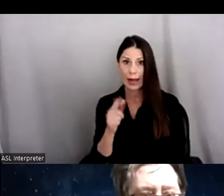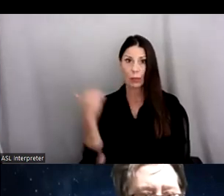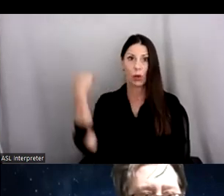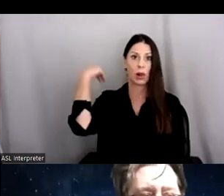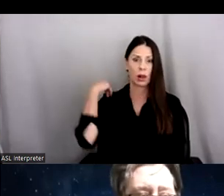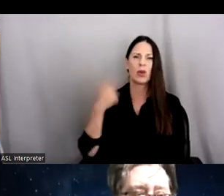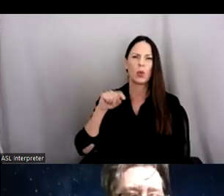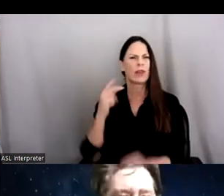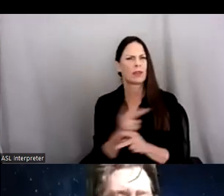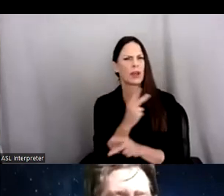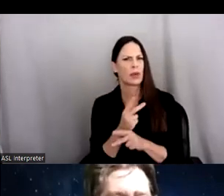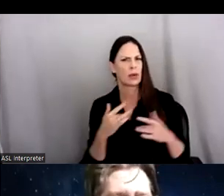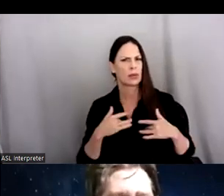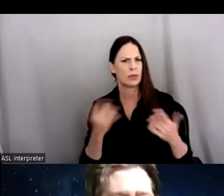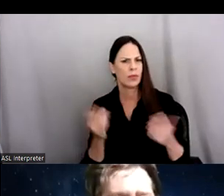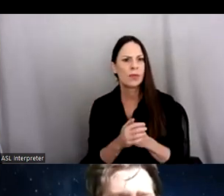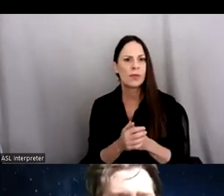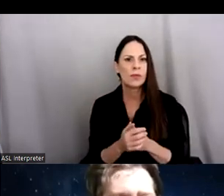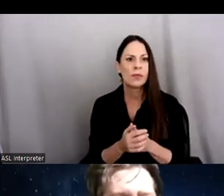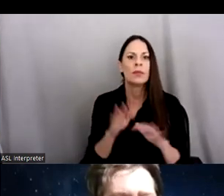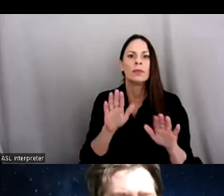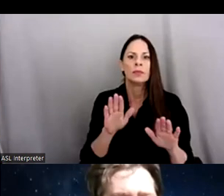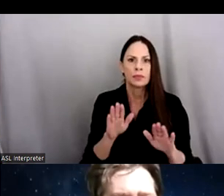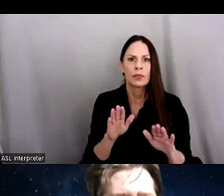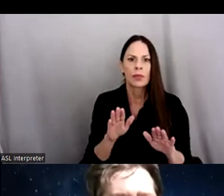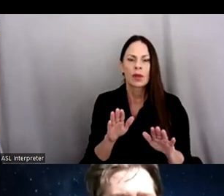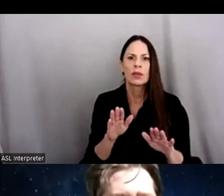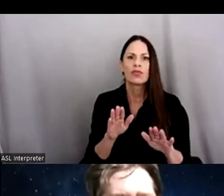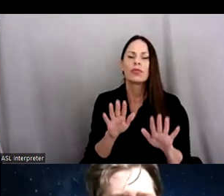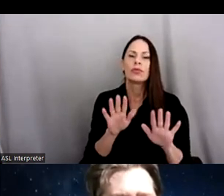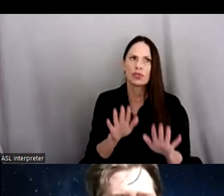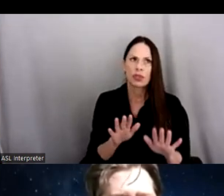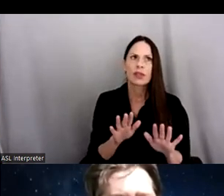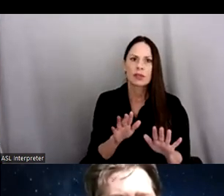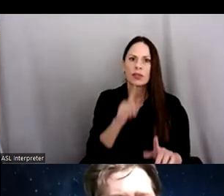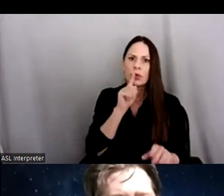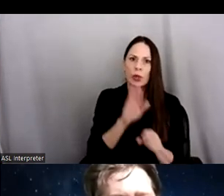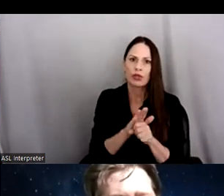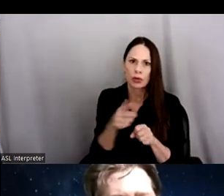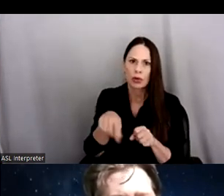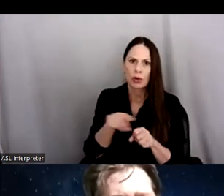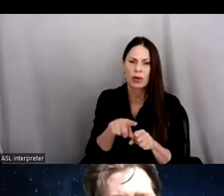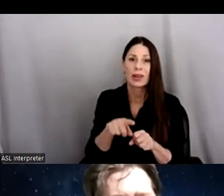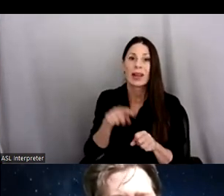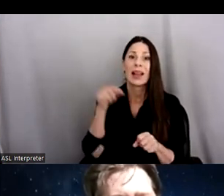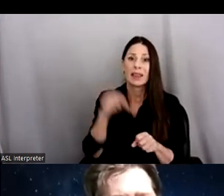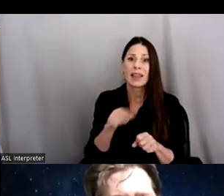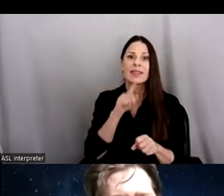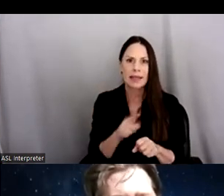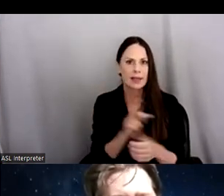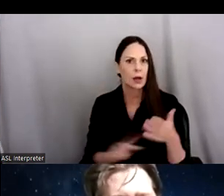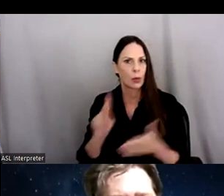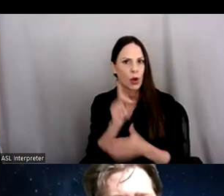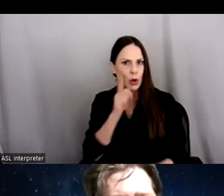Megan. I just wanted to add and reassure you all that this is absolutely a priority for us. We do want to ensure that you